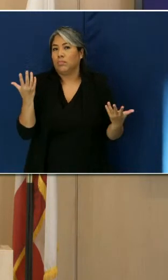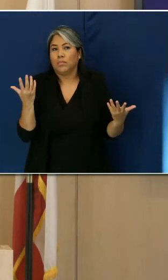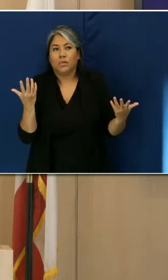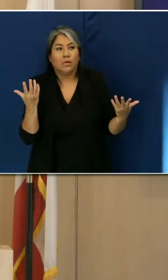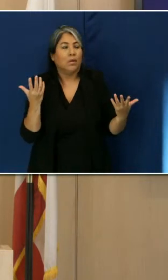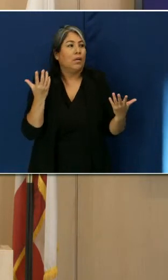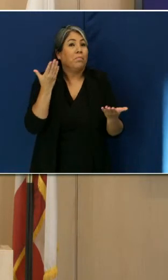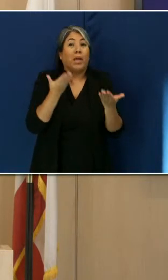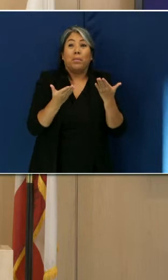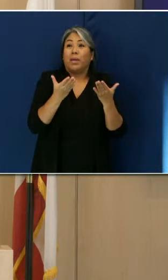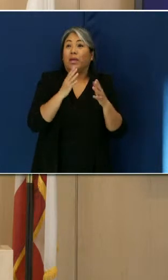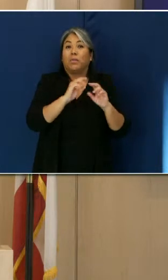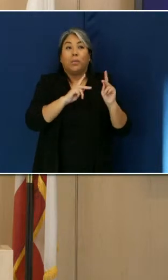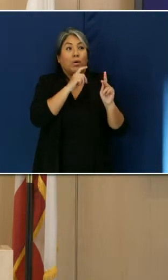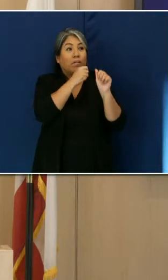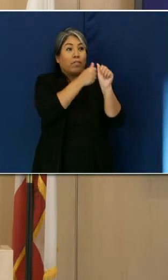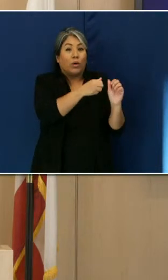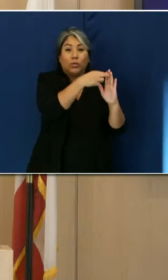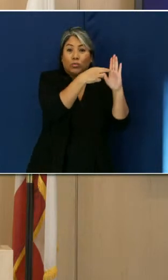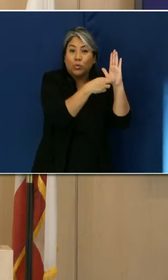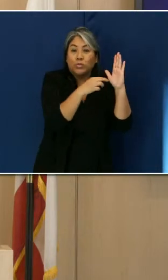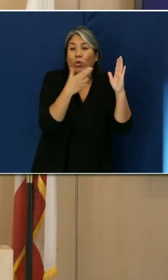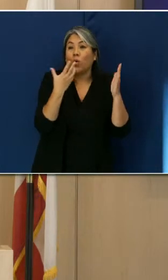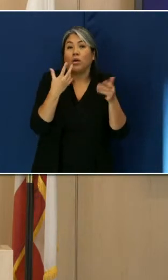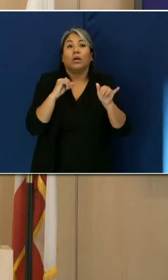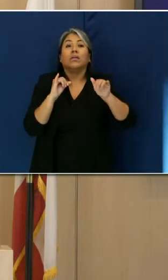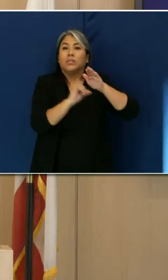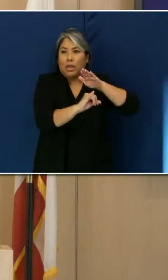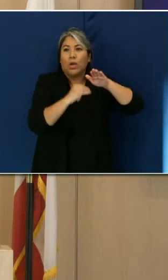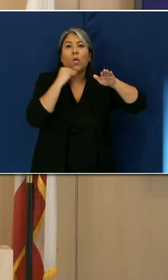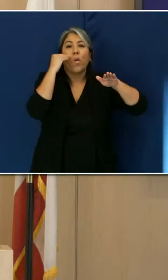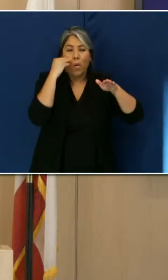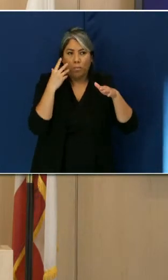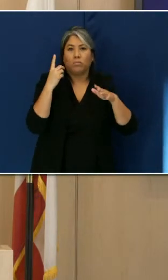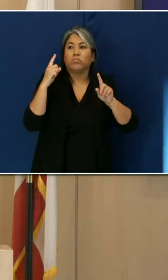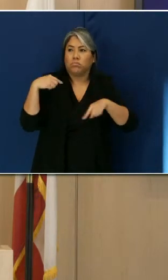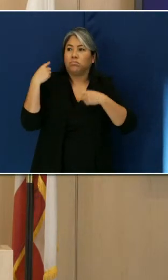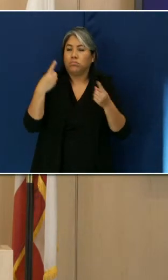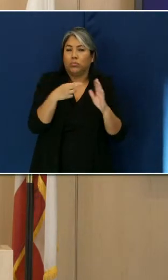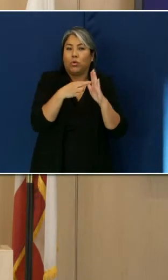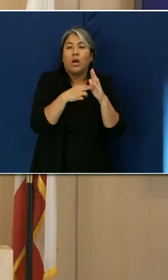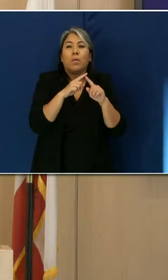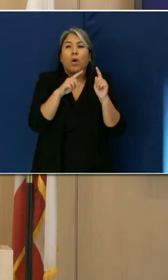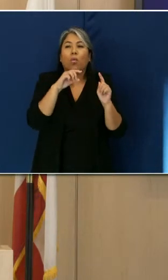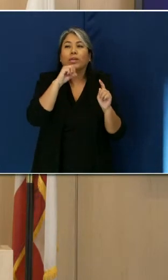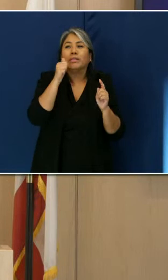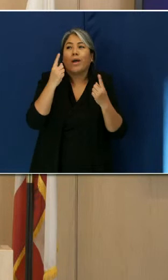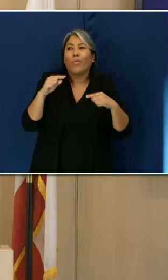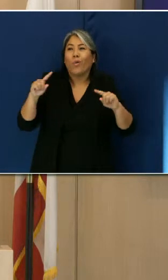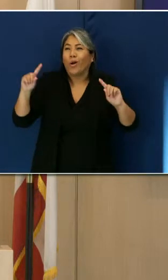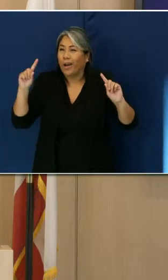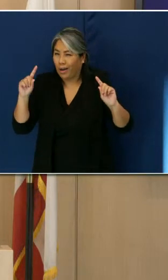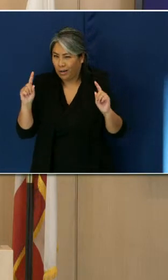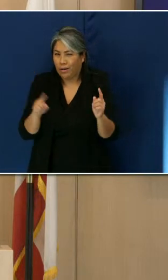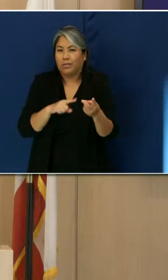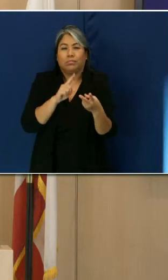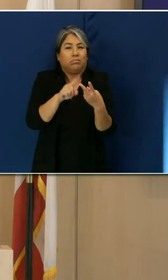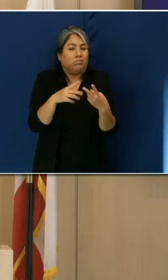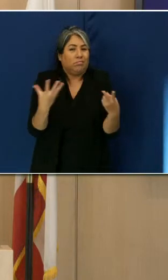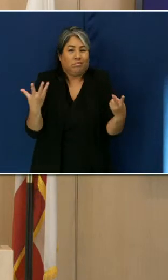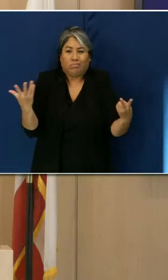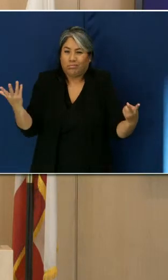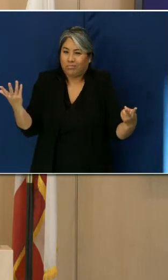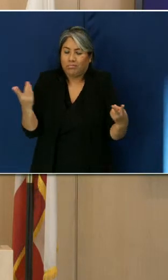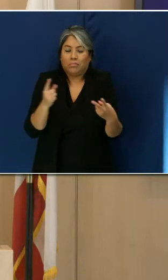are following the rules. We know the stay-at-home order has been in effect now. So what is not working? And then my second question, do we